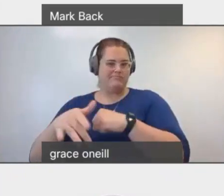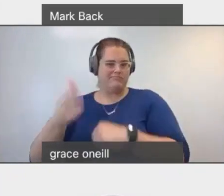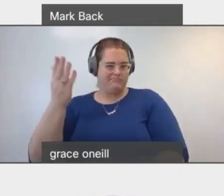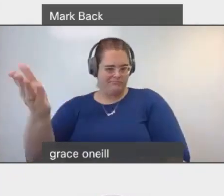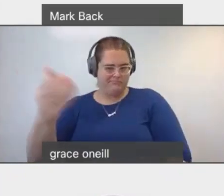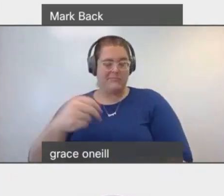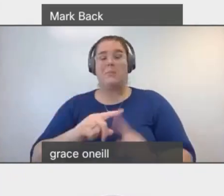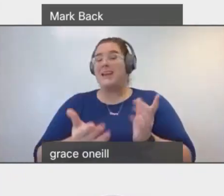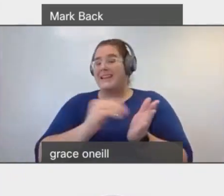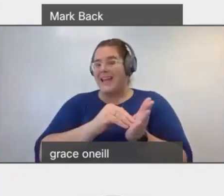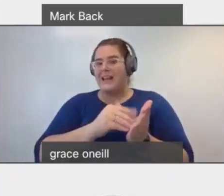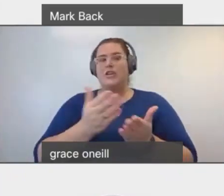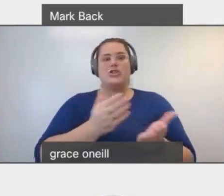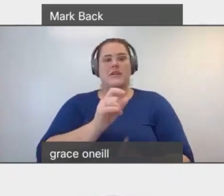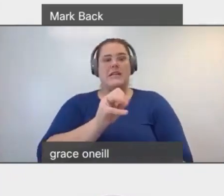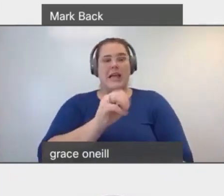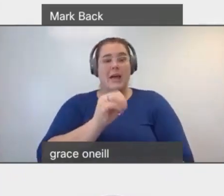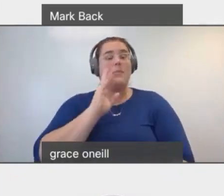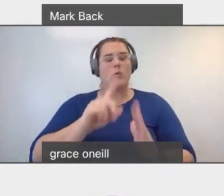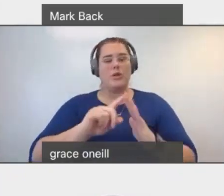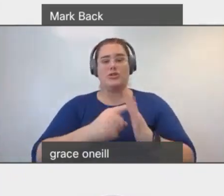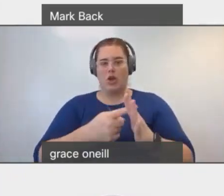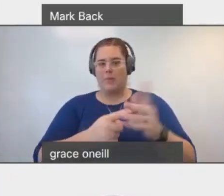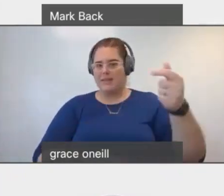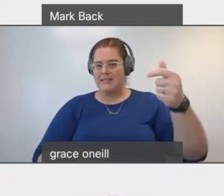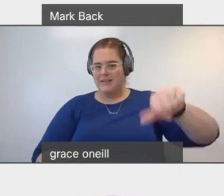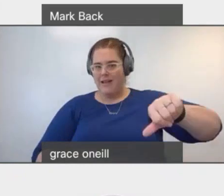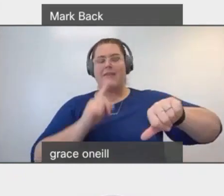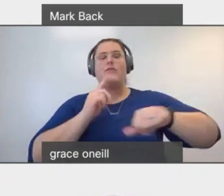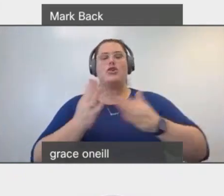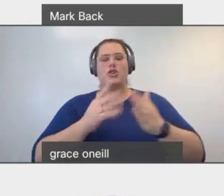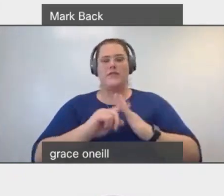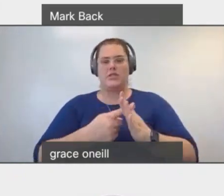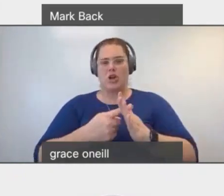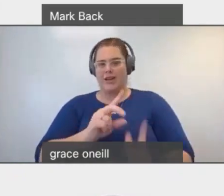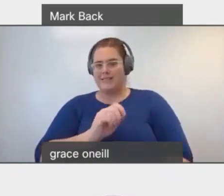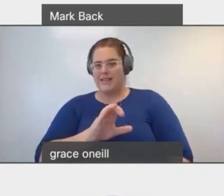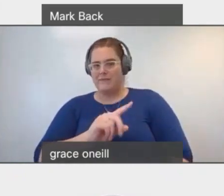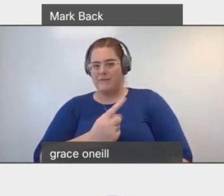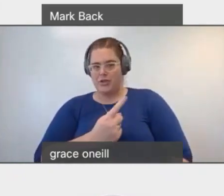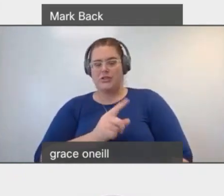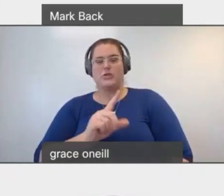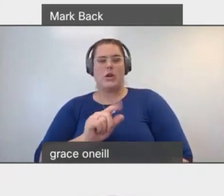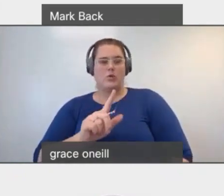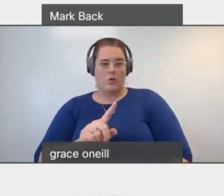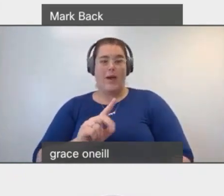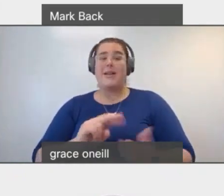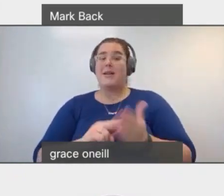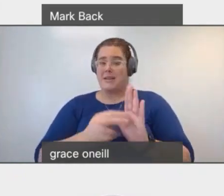claims will start being denied for services beginning December the 1st, 2021. So compliance is very